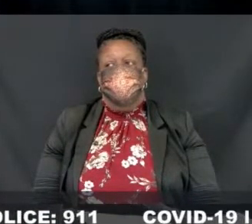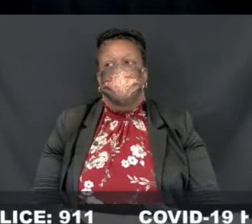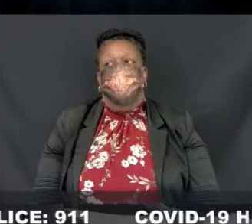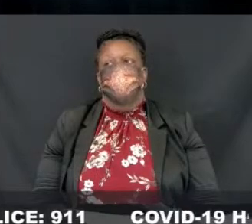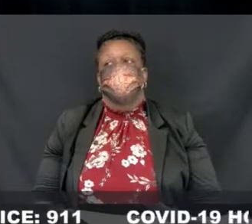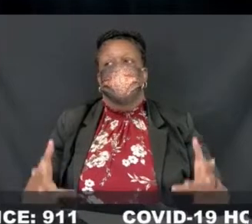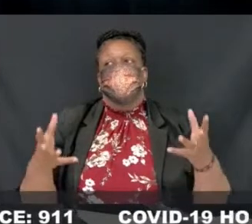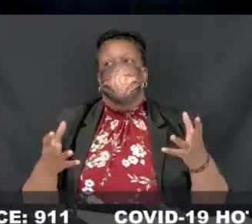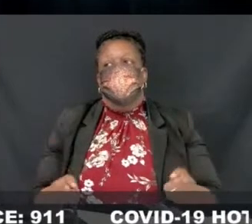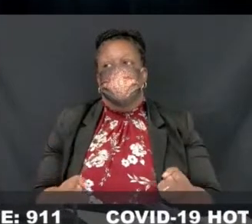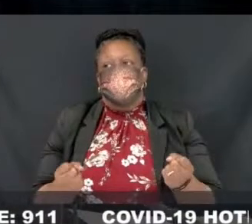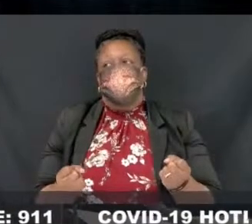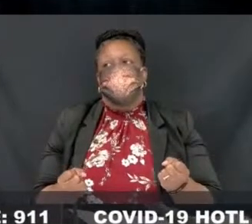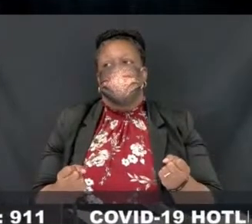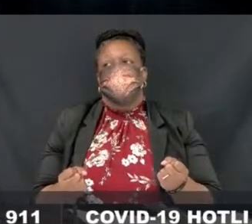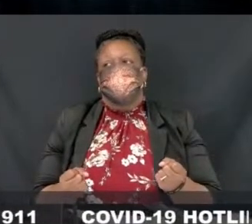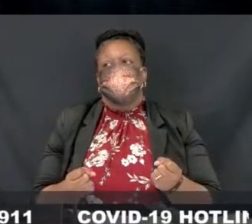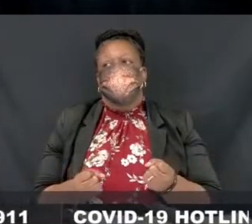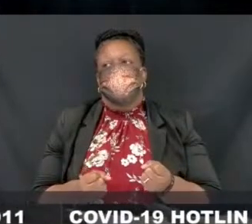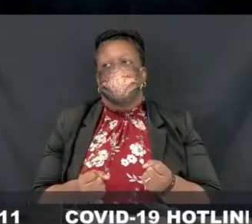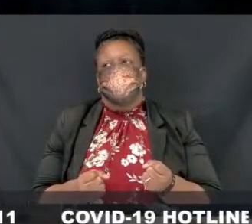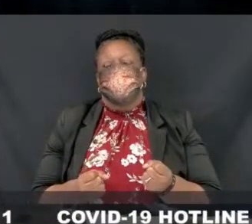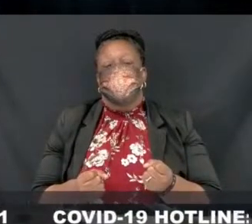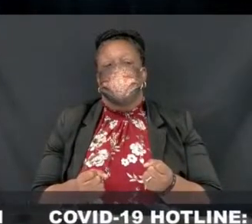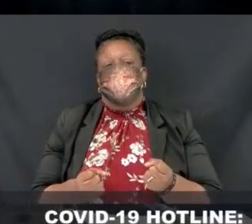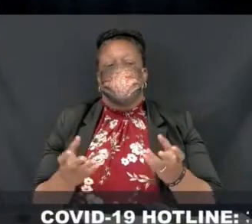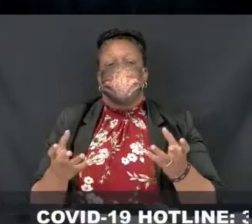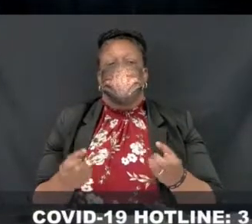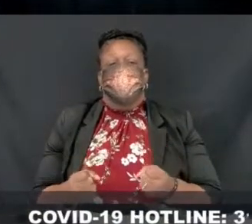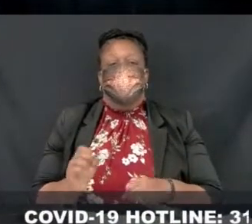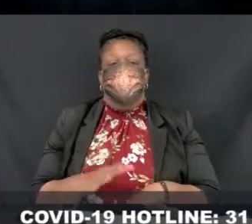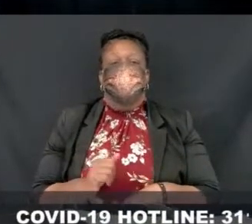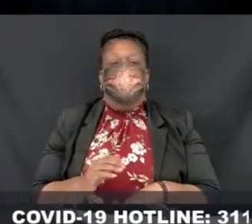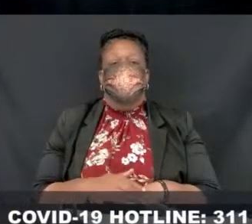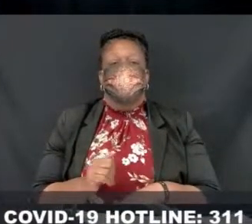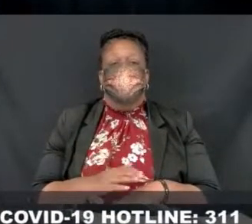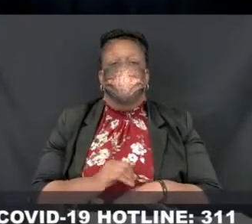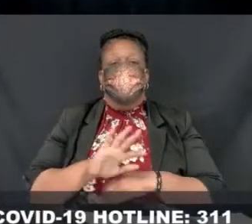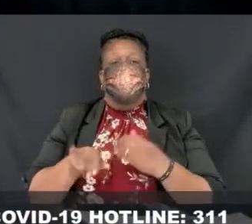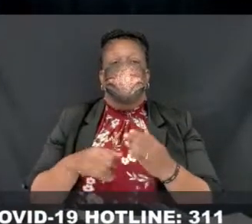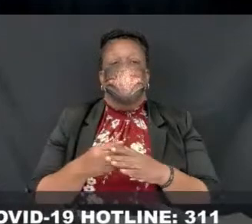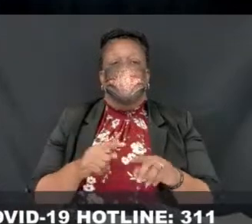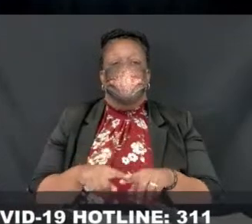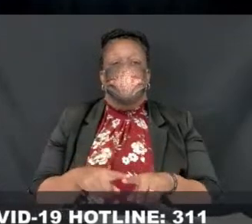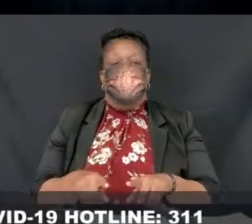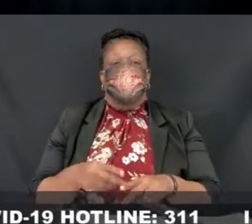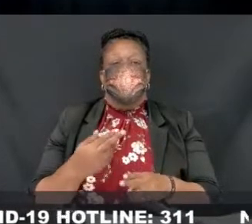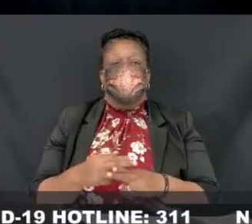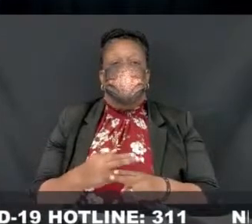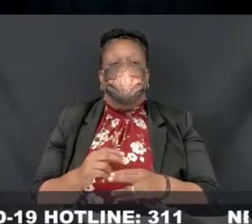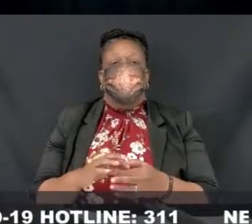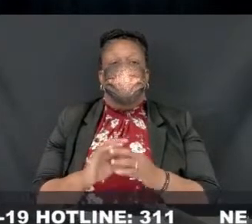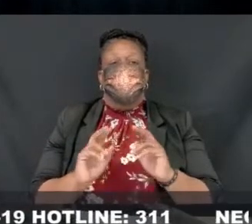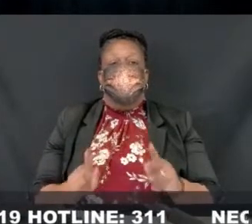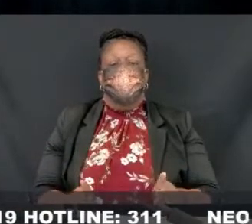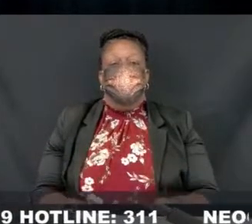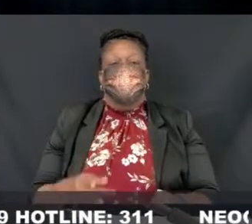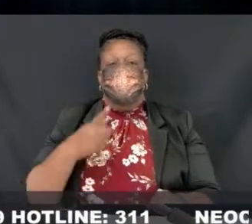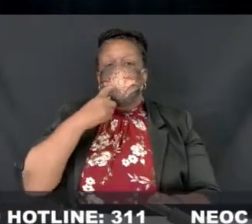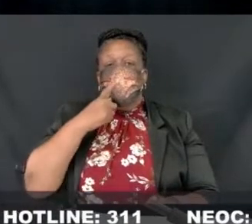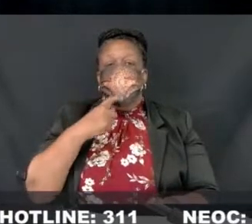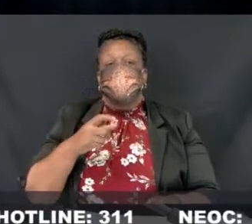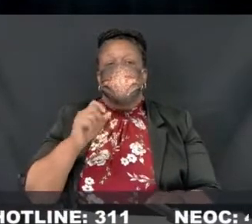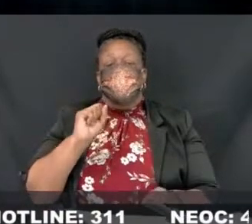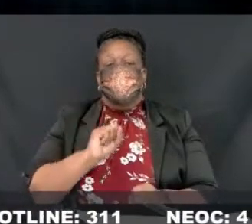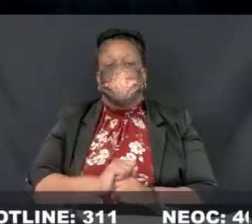permanent secretaries. Yes, I called you out. I remember that very well, but it's because we wanted to bring that level of attention to you so